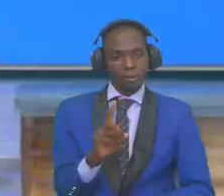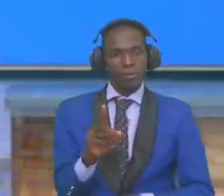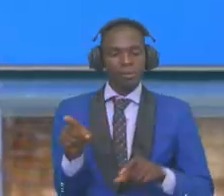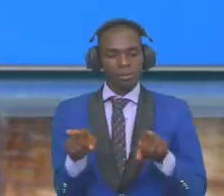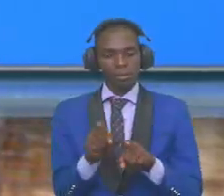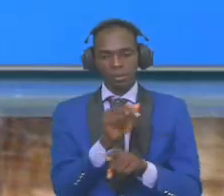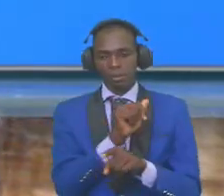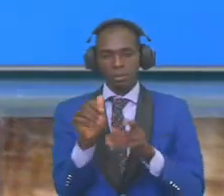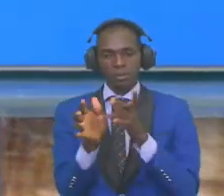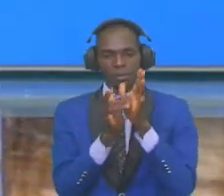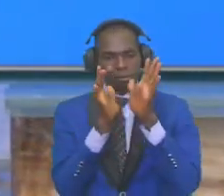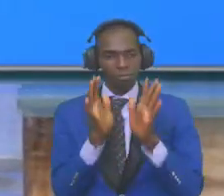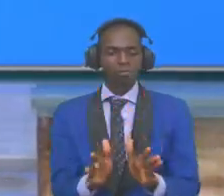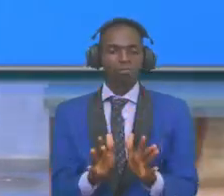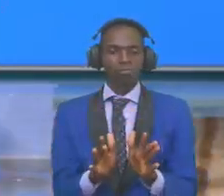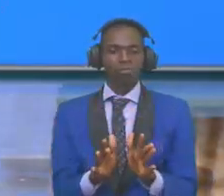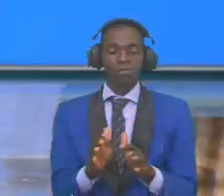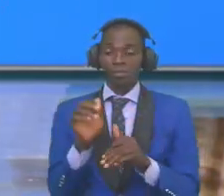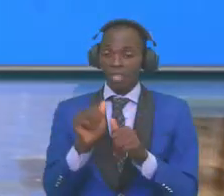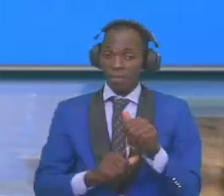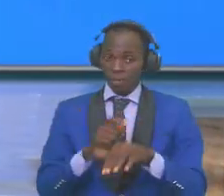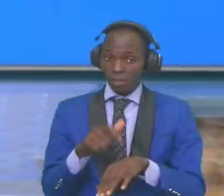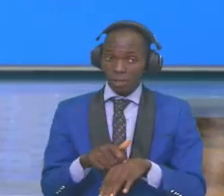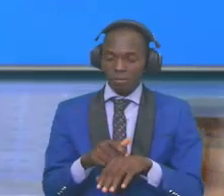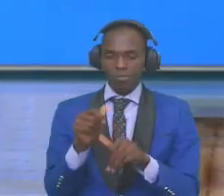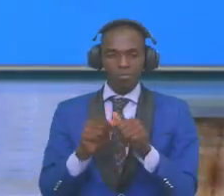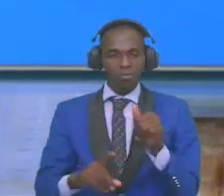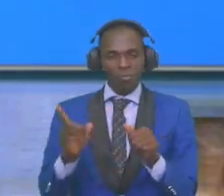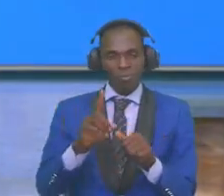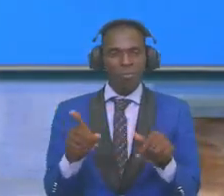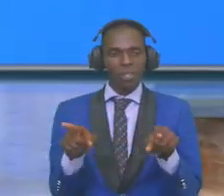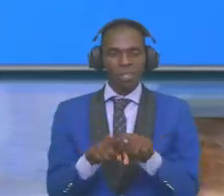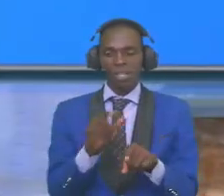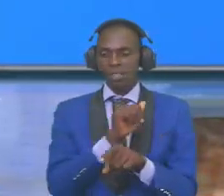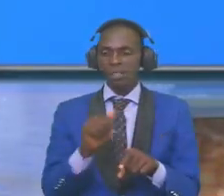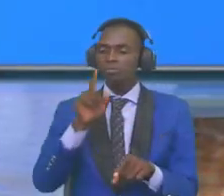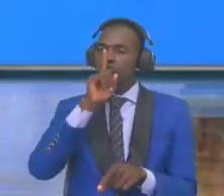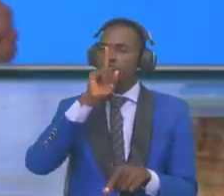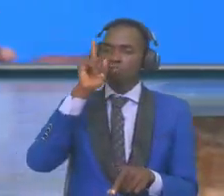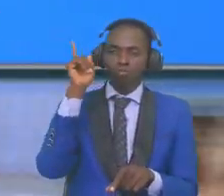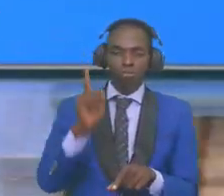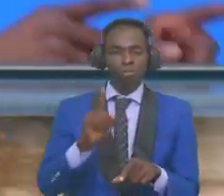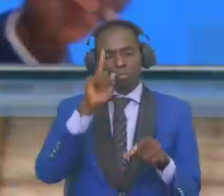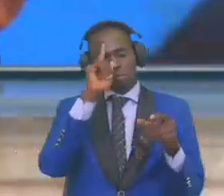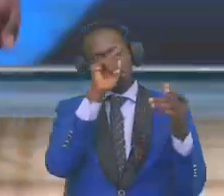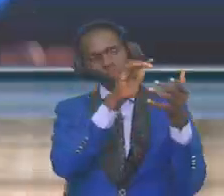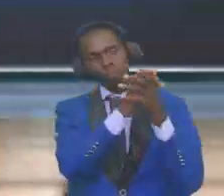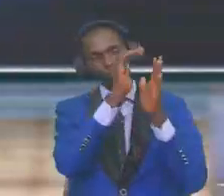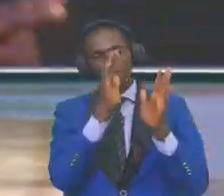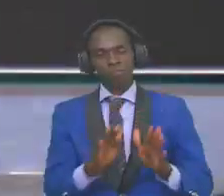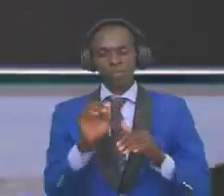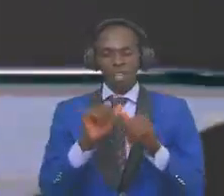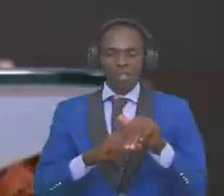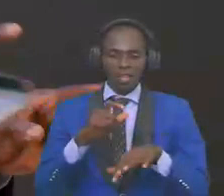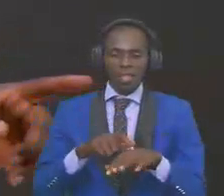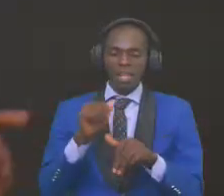a Christian, every time, everywhere, as a true believer, every time,